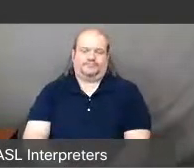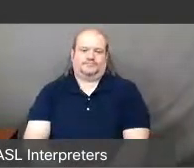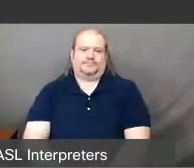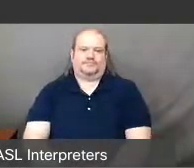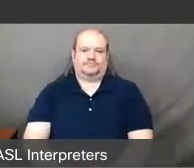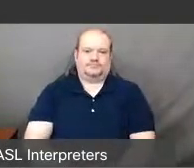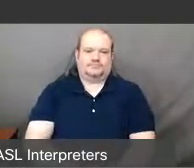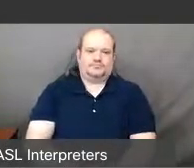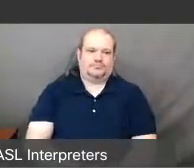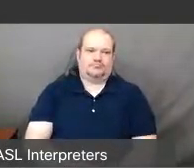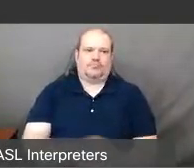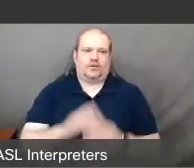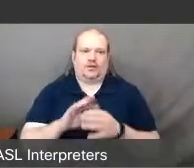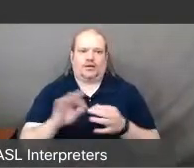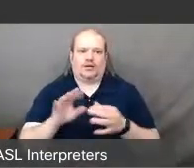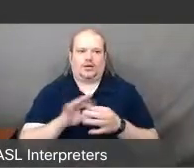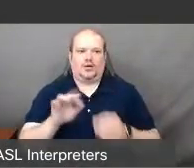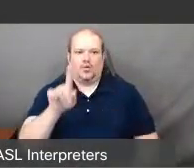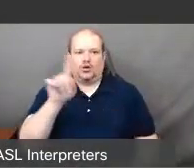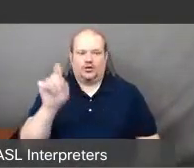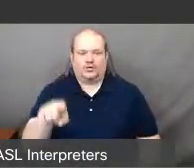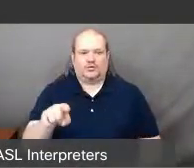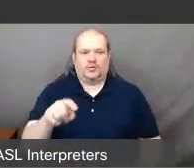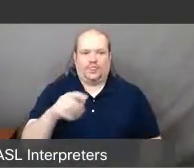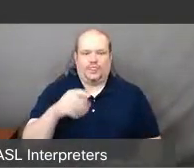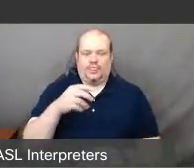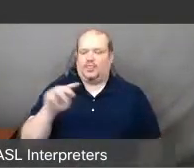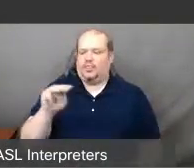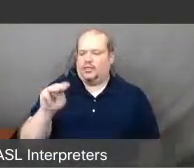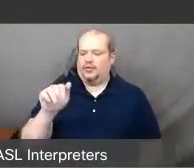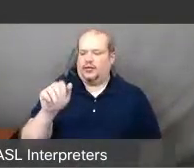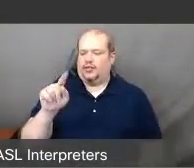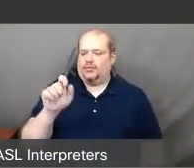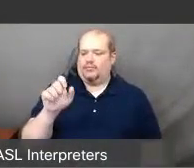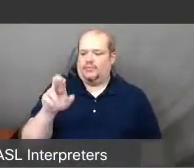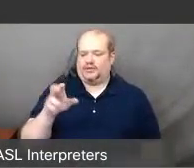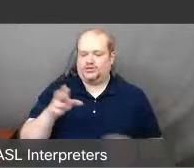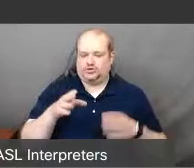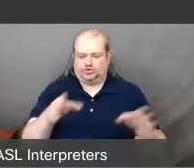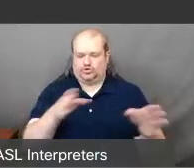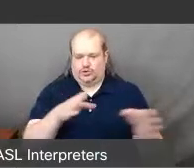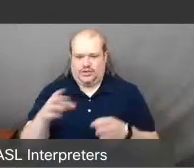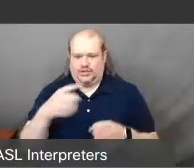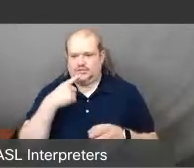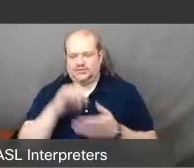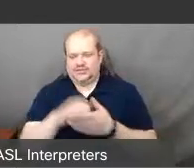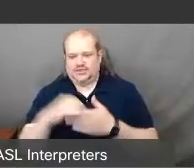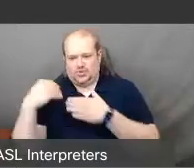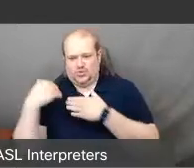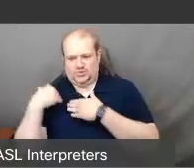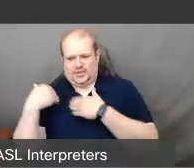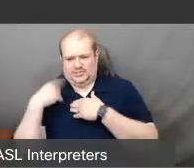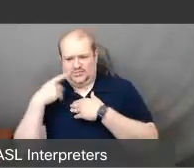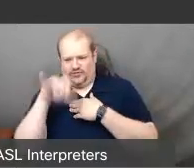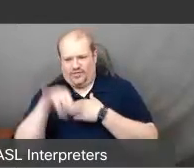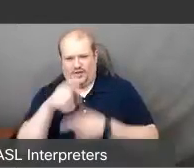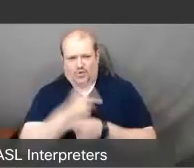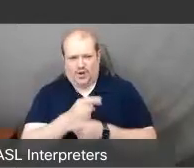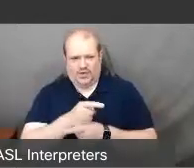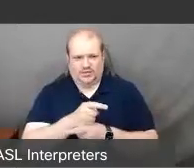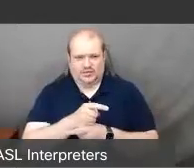Thanks, Mike. Additional question while you're up. The Master Street Plan, Public Works is responsible for that. Is that correct? Nope, you